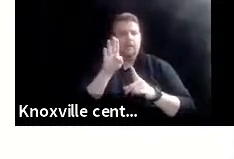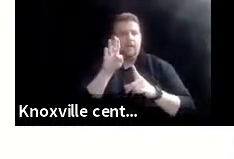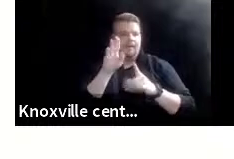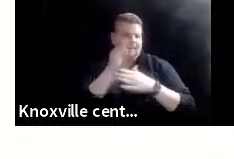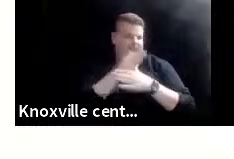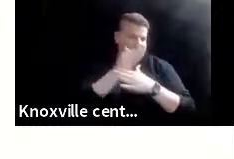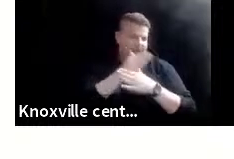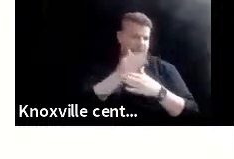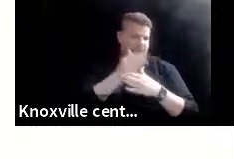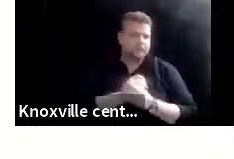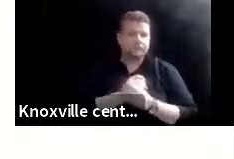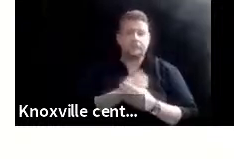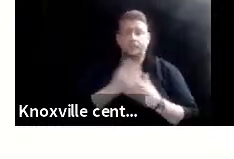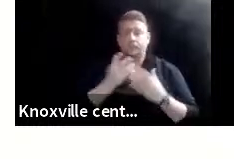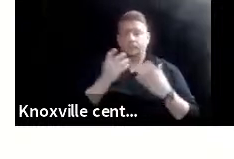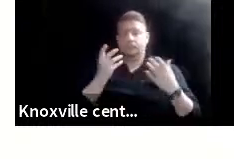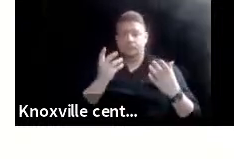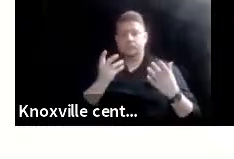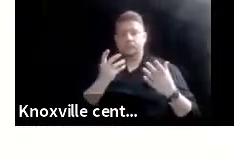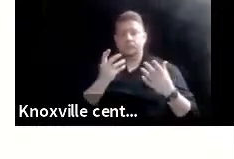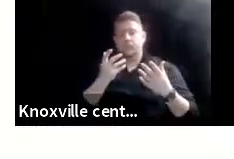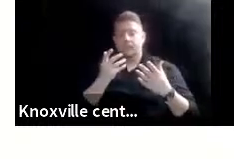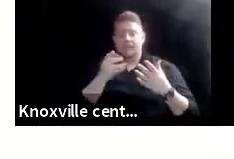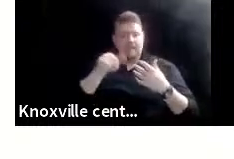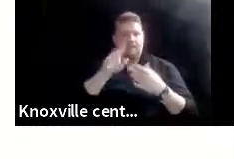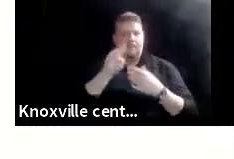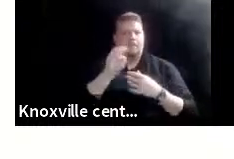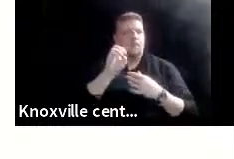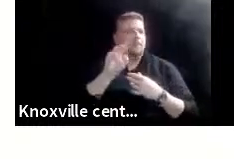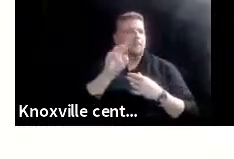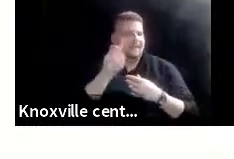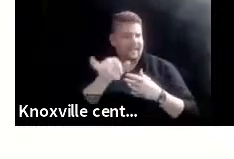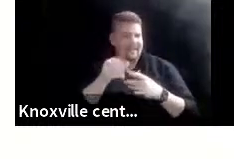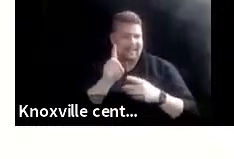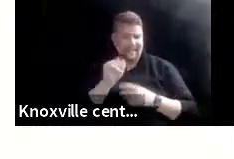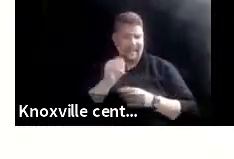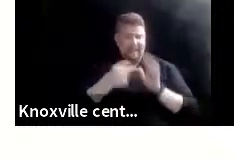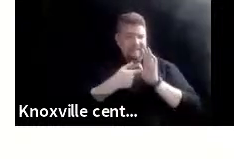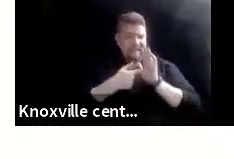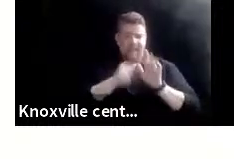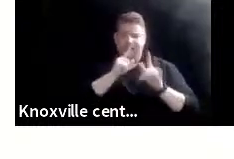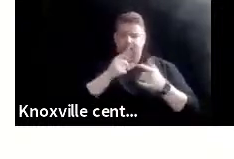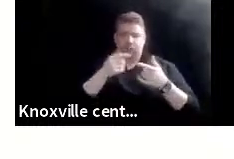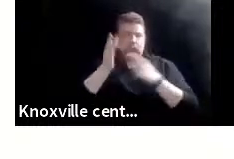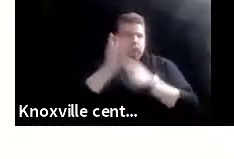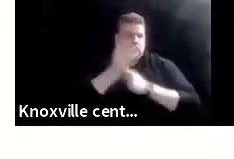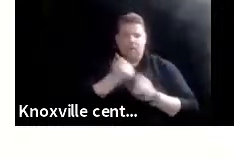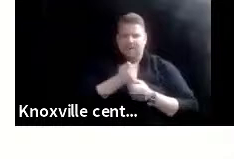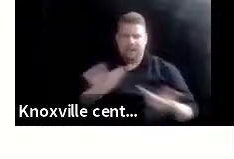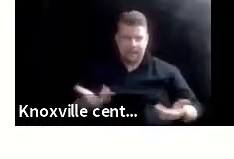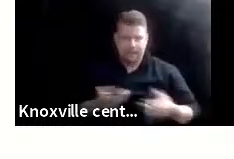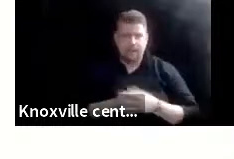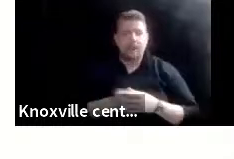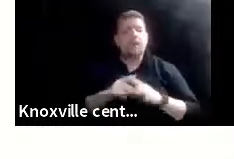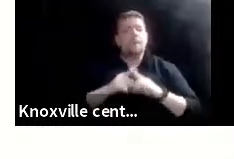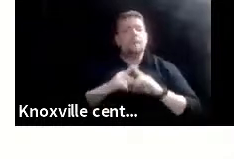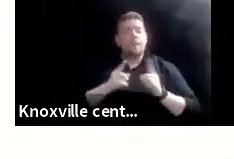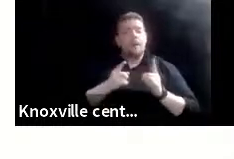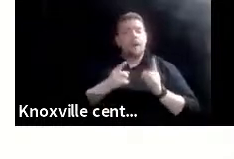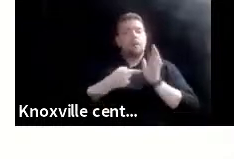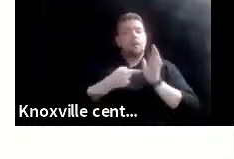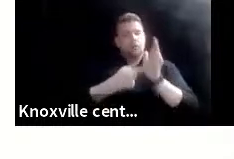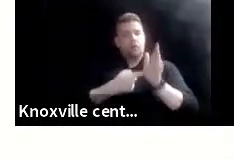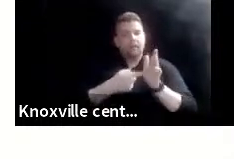average of. But other than that, this mobility data set doesn't really reveal anything to us. But I will just point out some